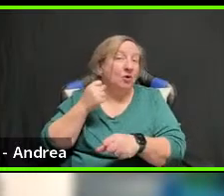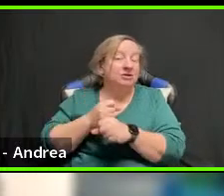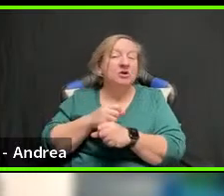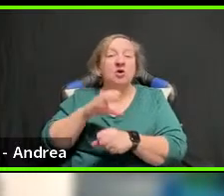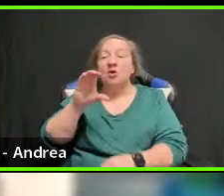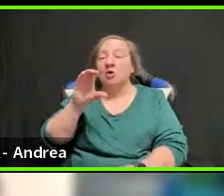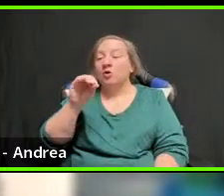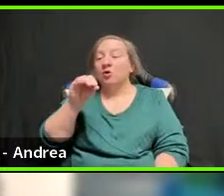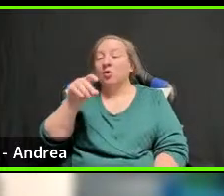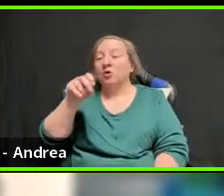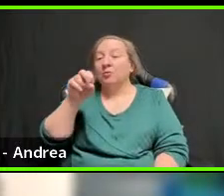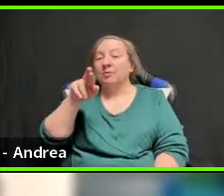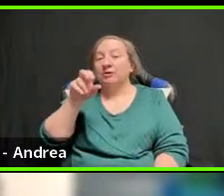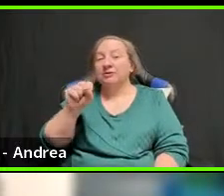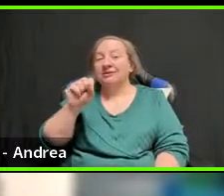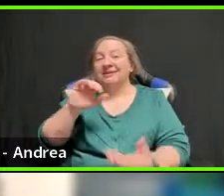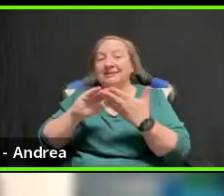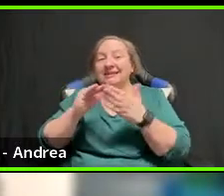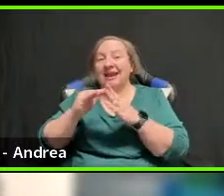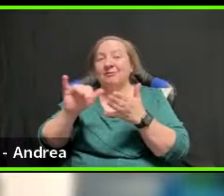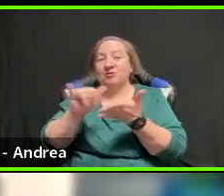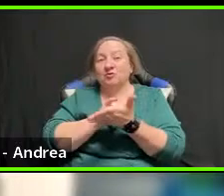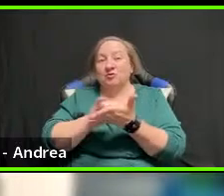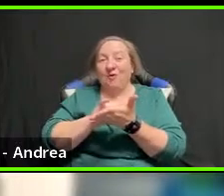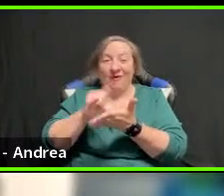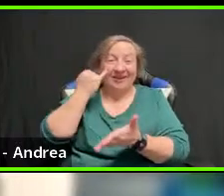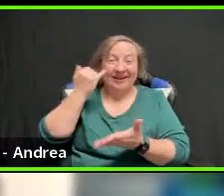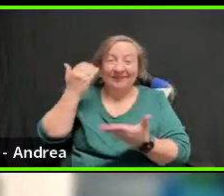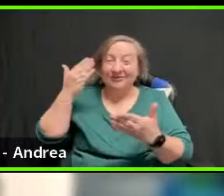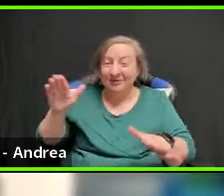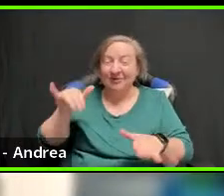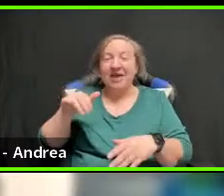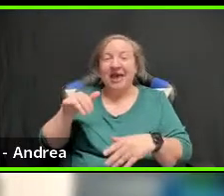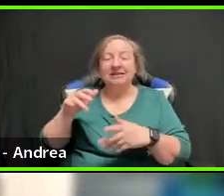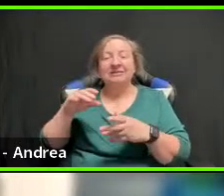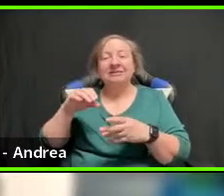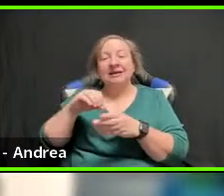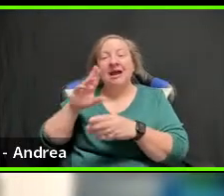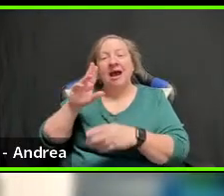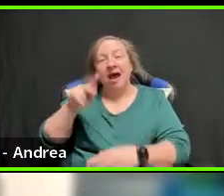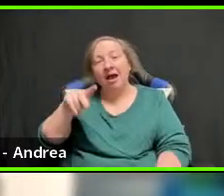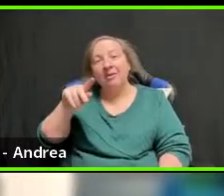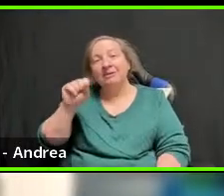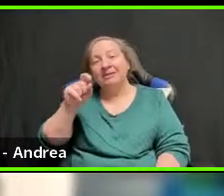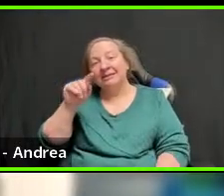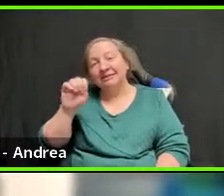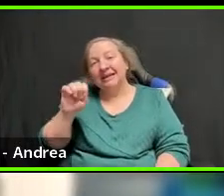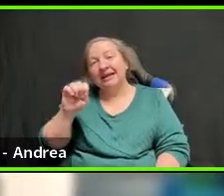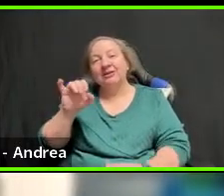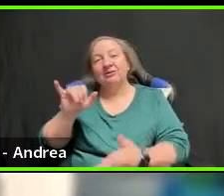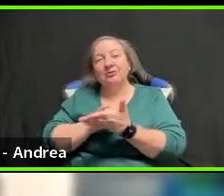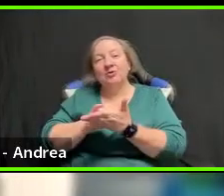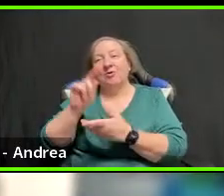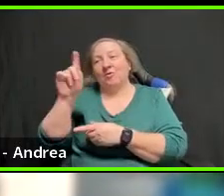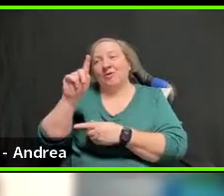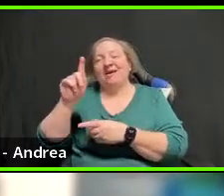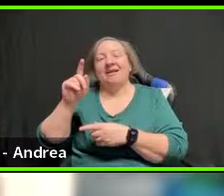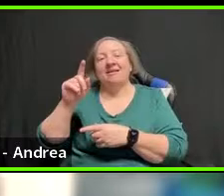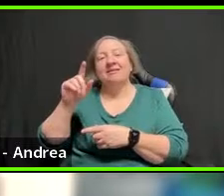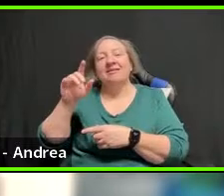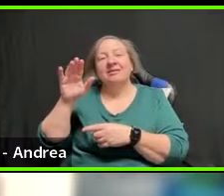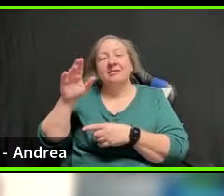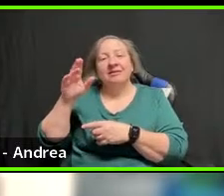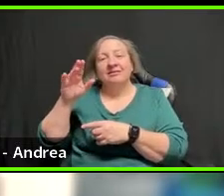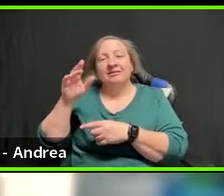York. And for those of you that don't know Cooperstown, it's in upstate New York, the home of the Baseball Hall of Fame, and absolutely the most beautiful